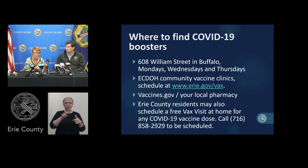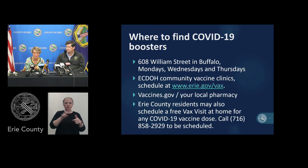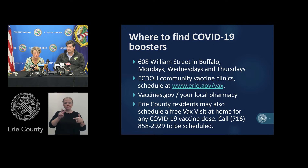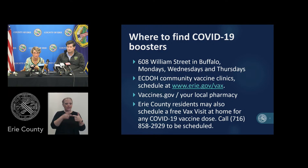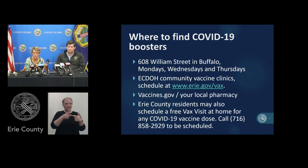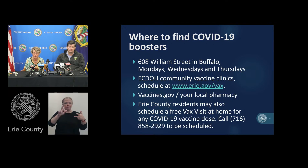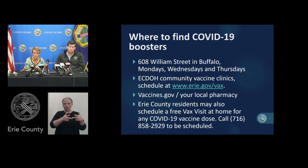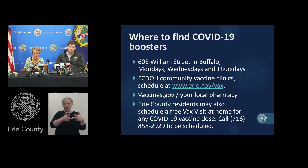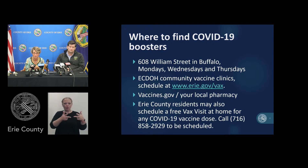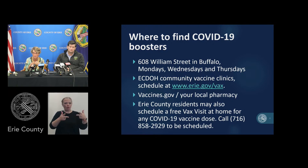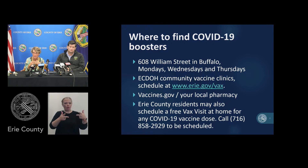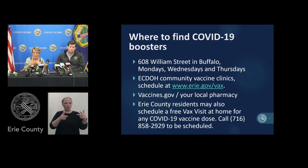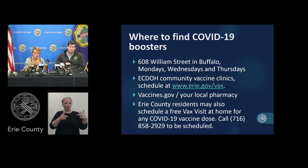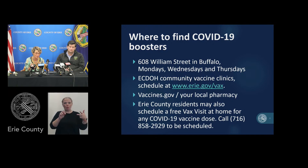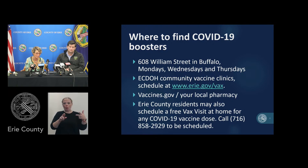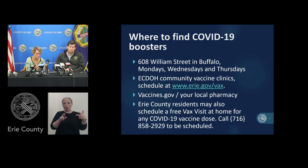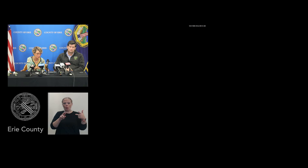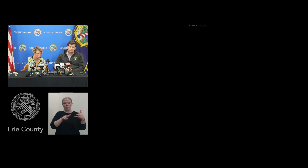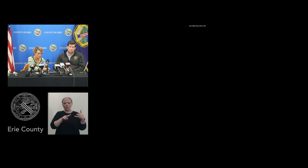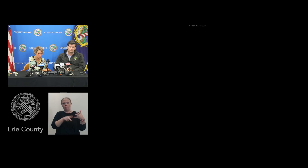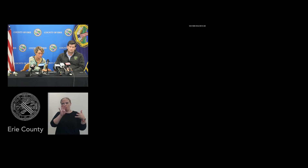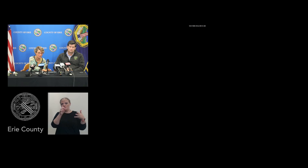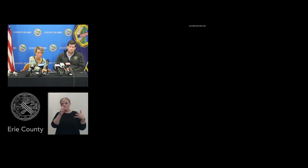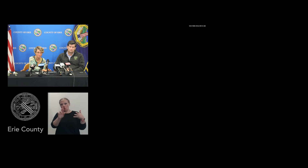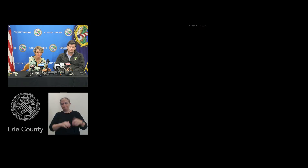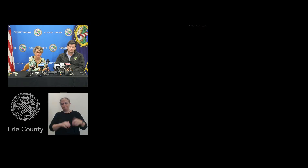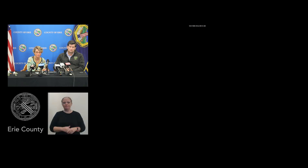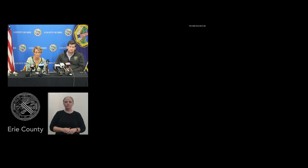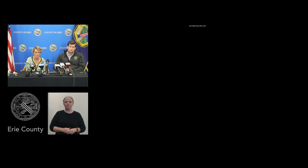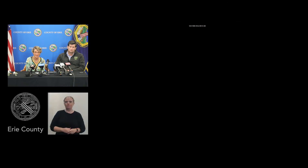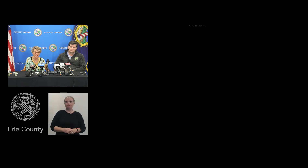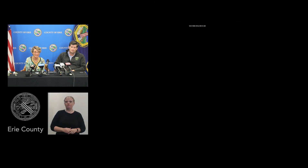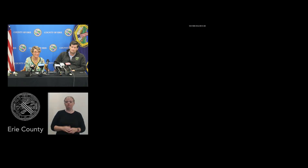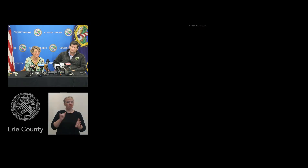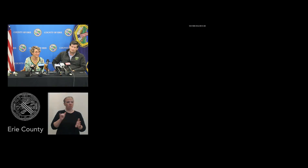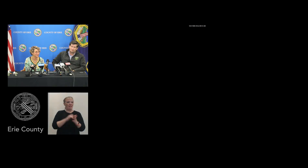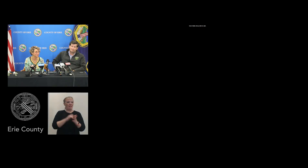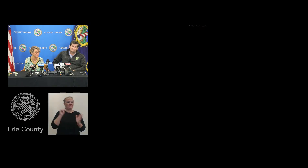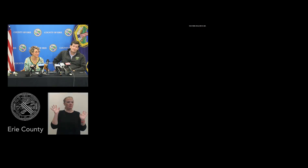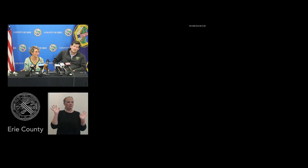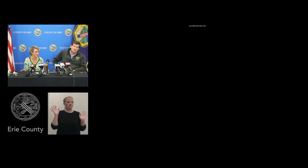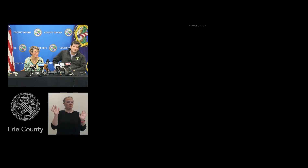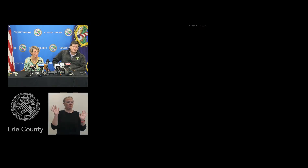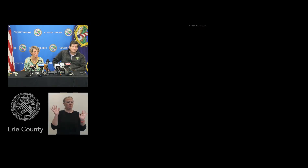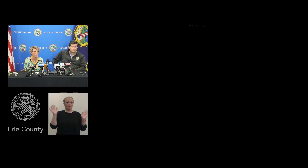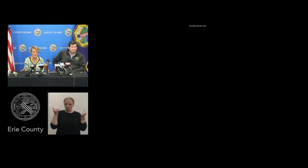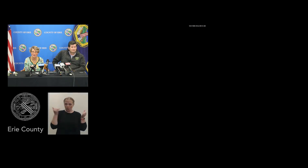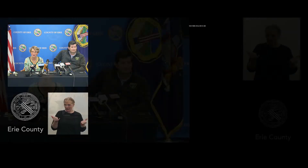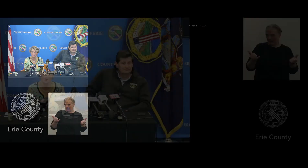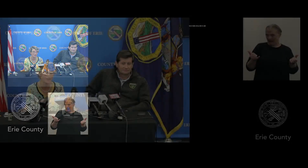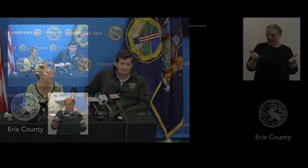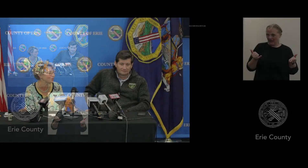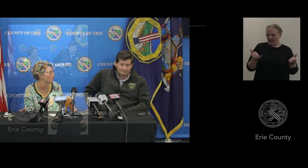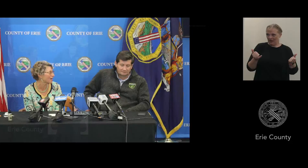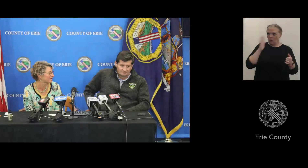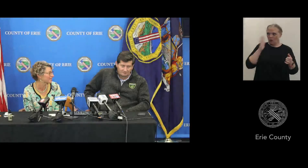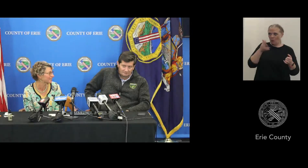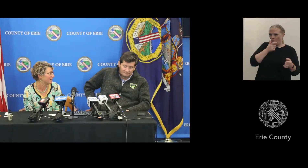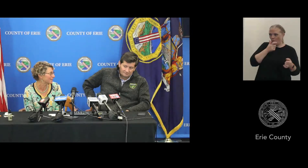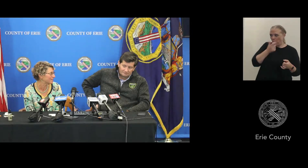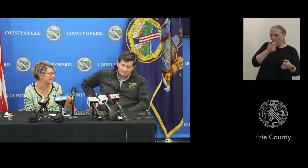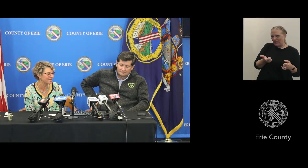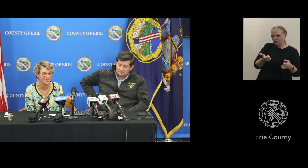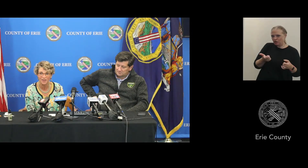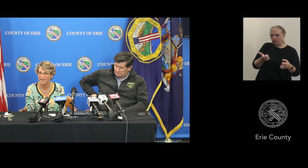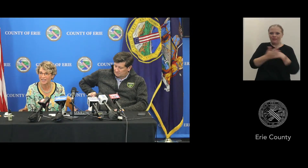dose, third dose, or a booster dose. And that's it. So now we are going to watch the county